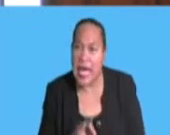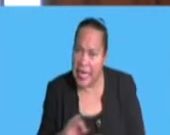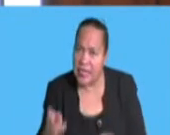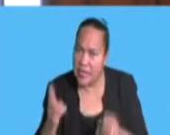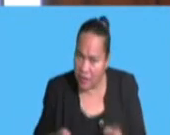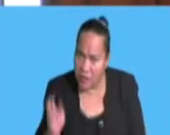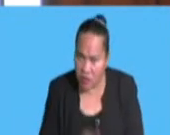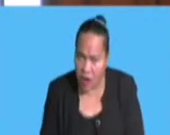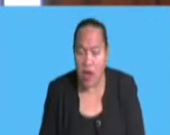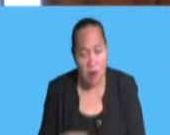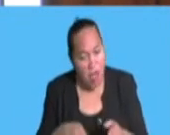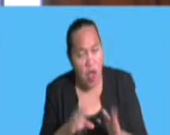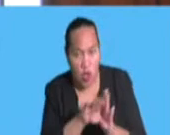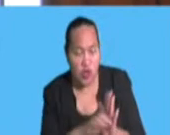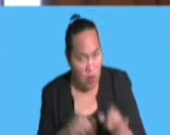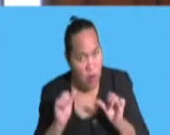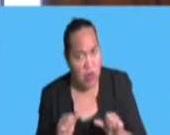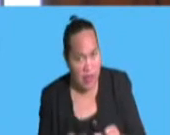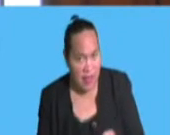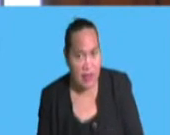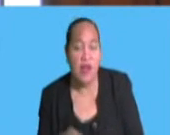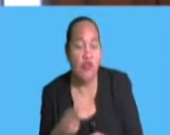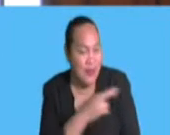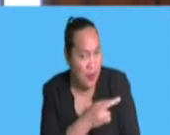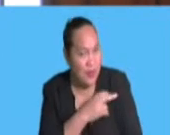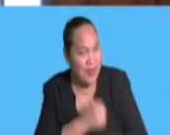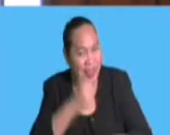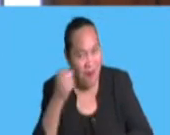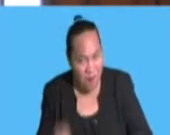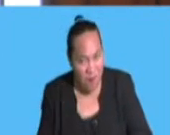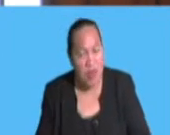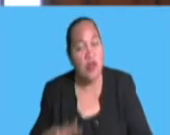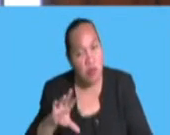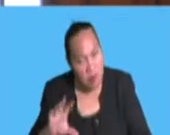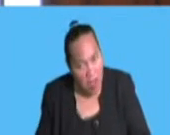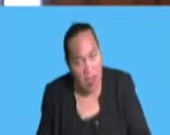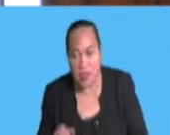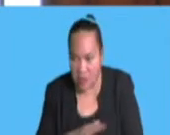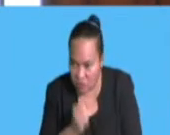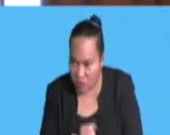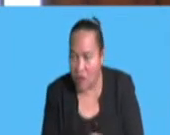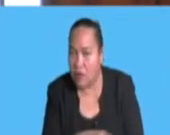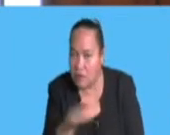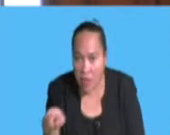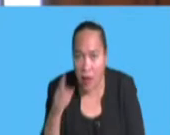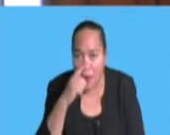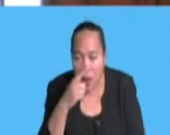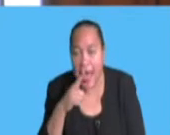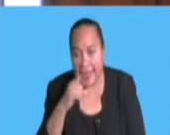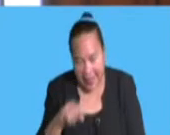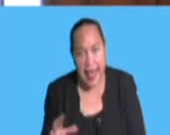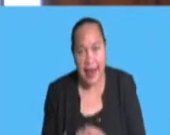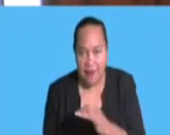right protected by our Constitution. It's the responsibility of the state to take reasonable steps in ensuring that every person can